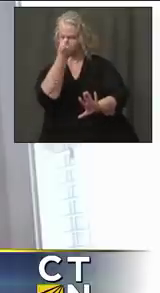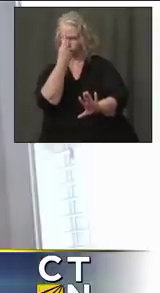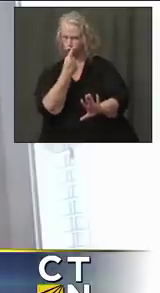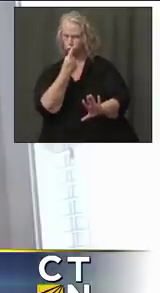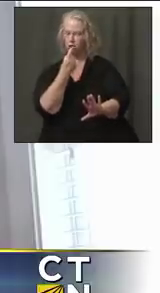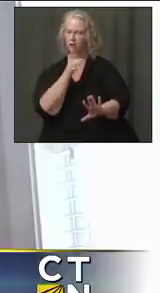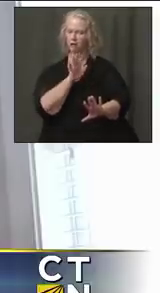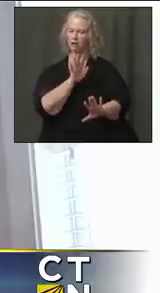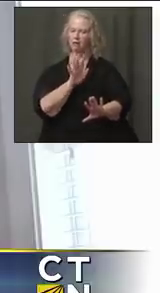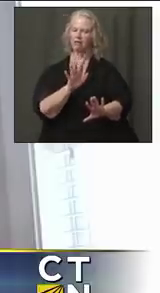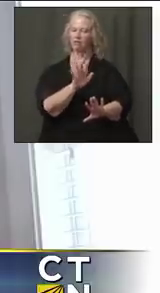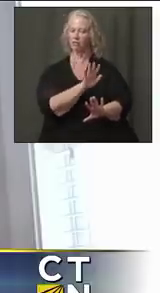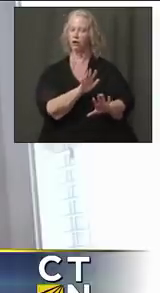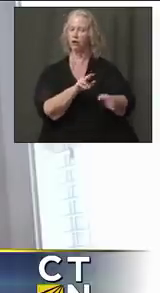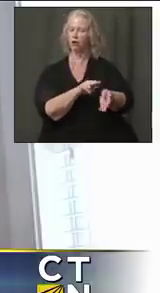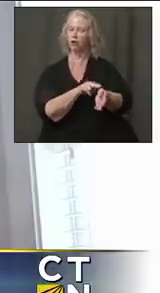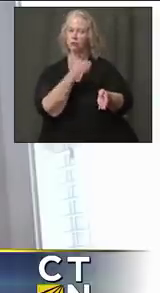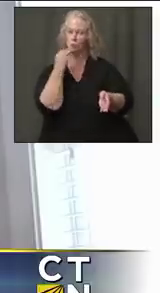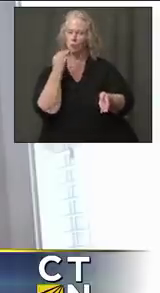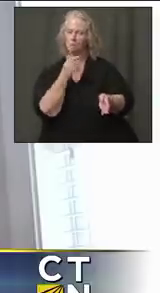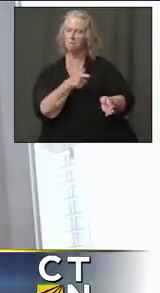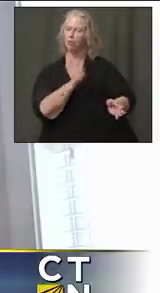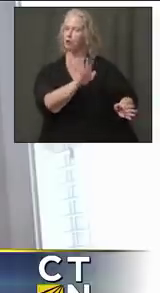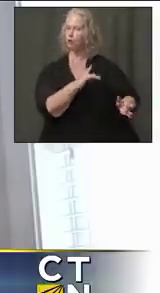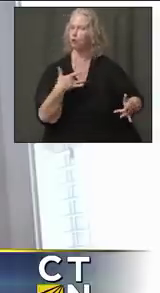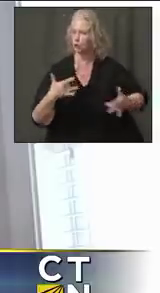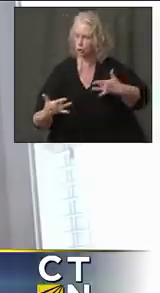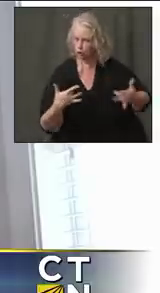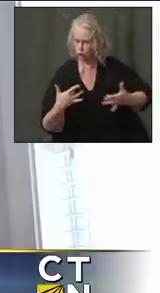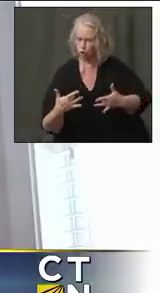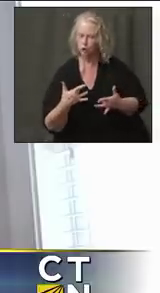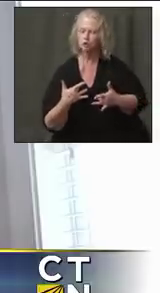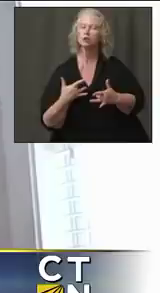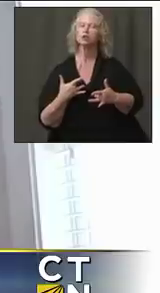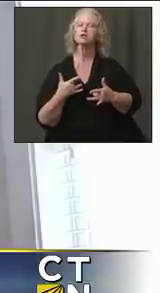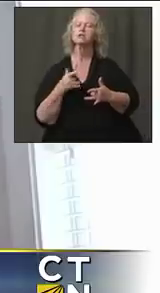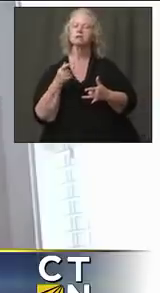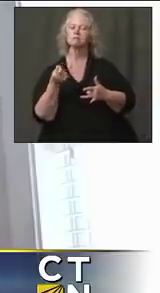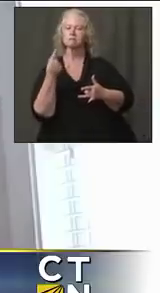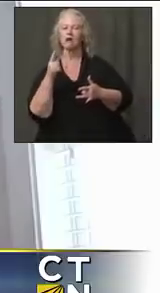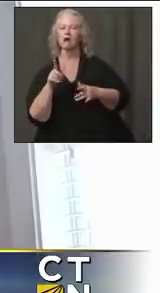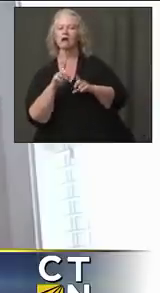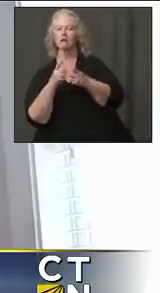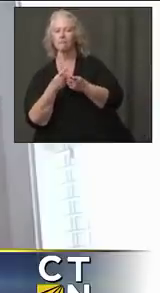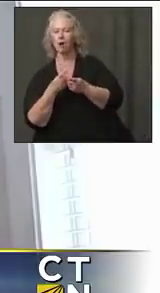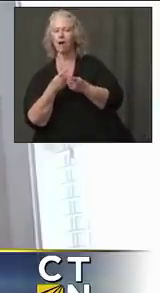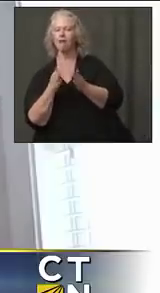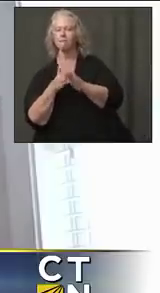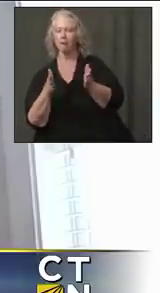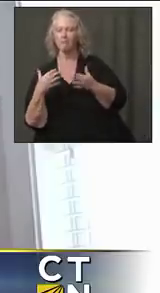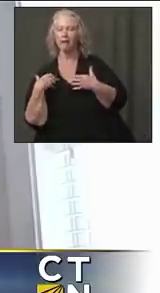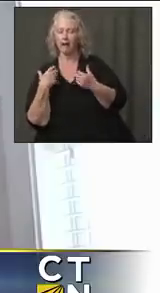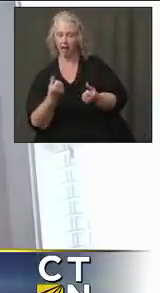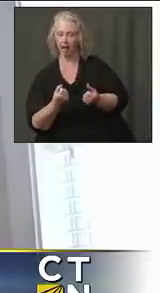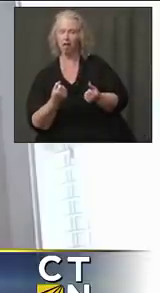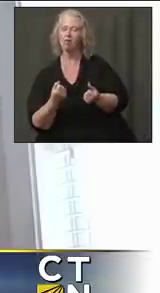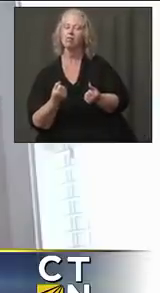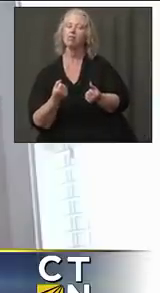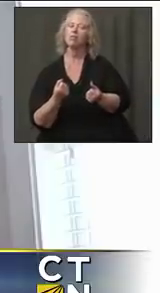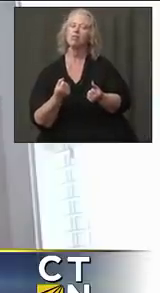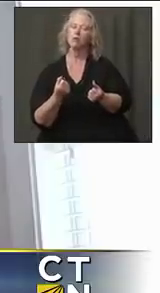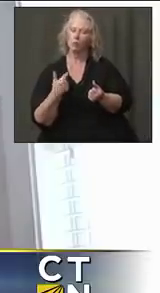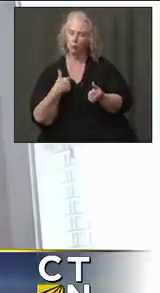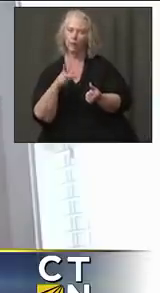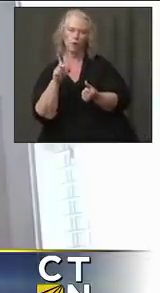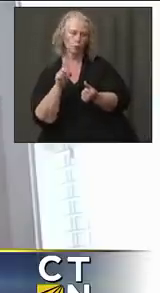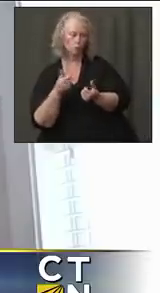the concerns of our nursing home workers, and at the Department of Public Health, we do everything we can to support them